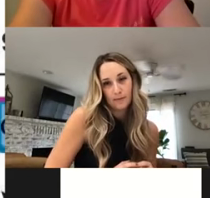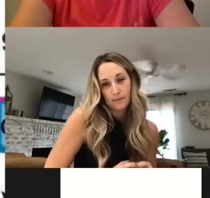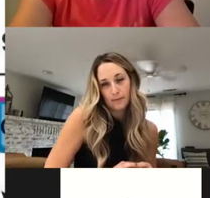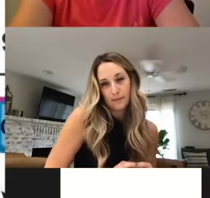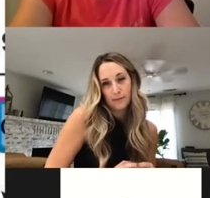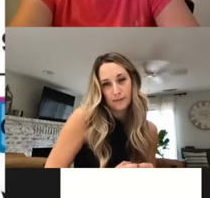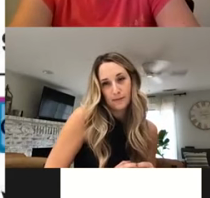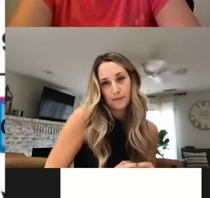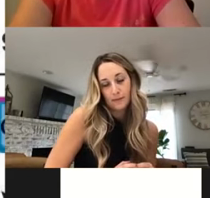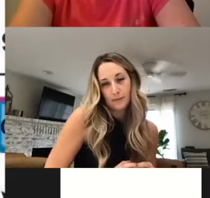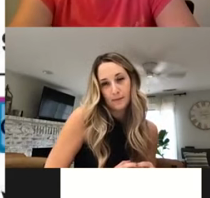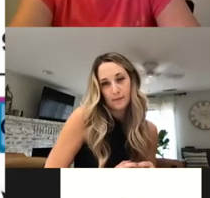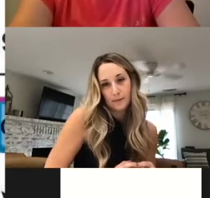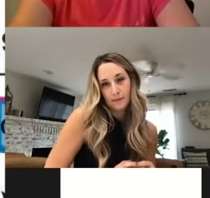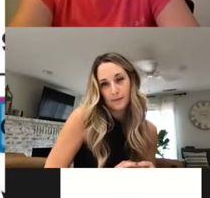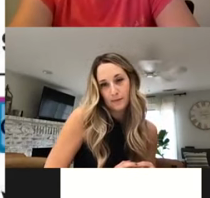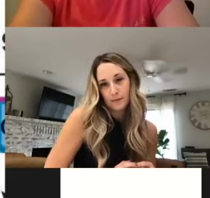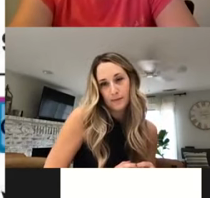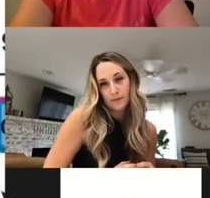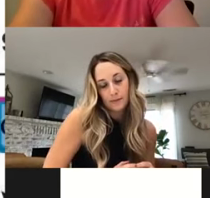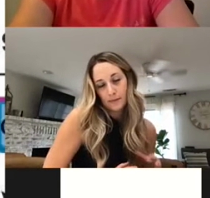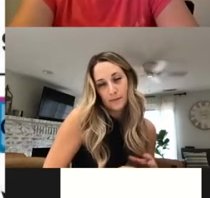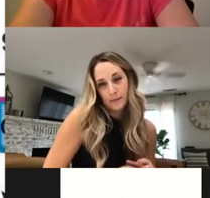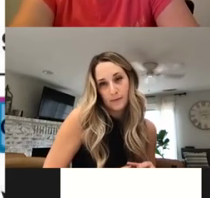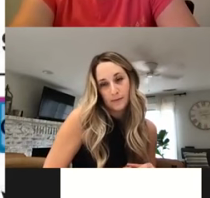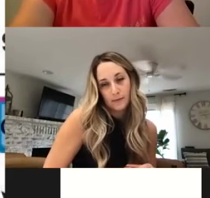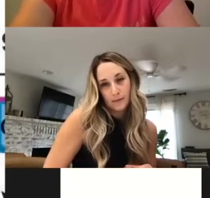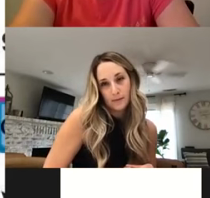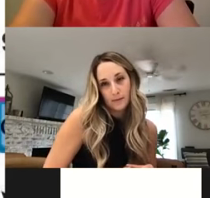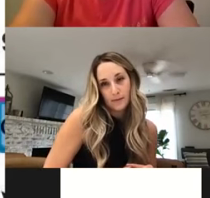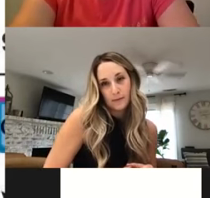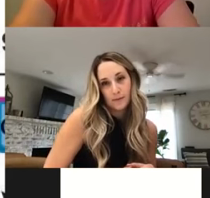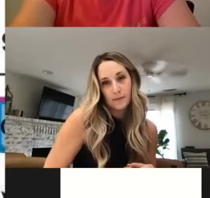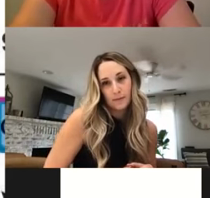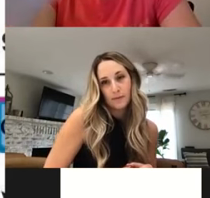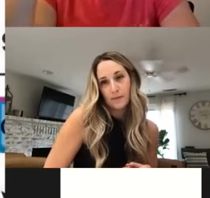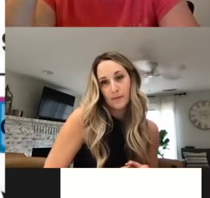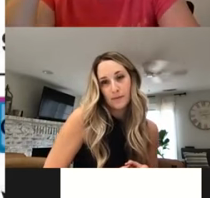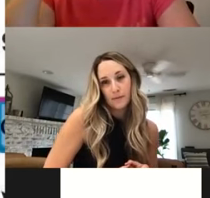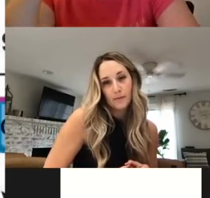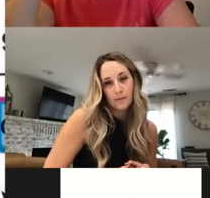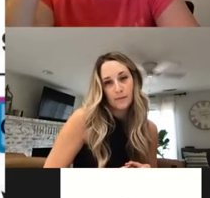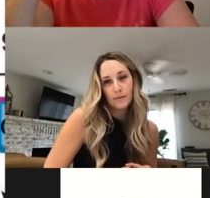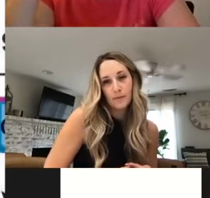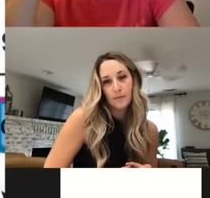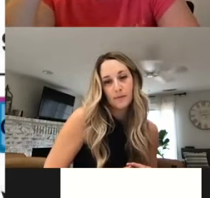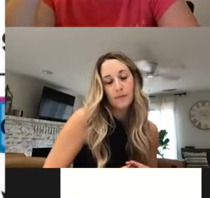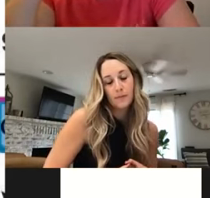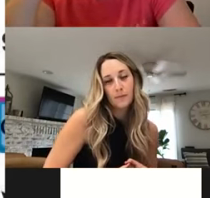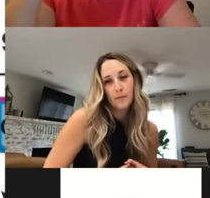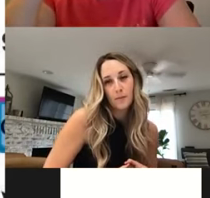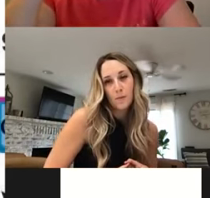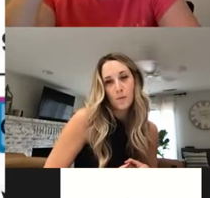single cell in your body have a nerve that goes to it that tells it what to do? No, exactly, endocrine. Hormones. The primary way we